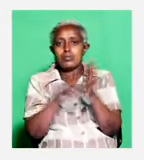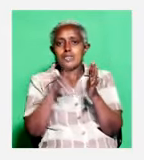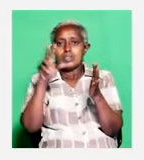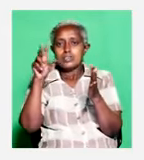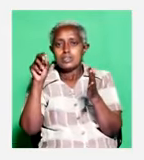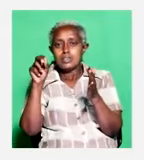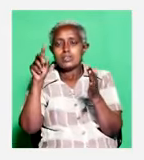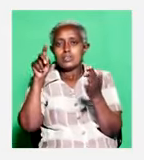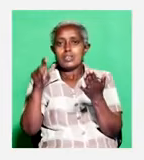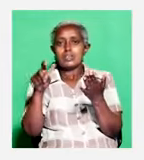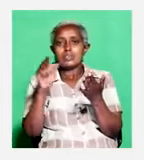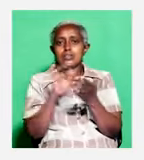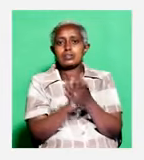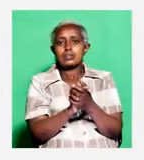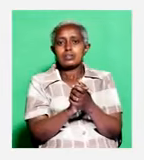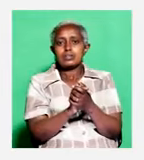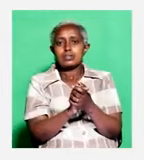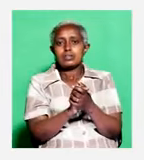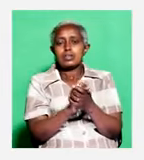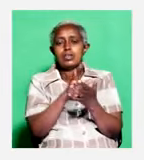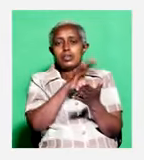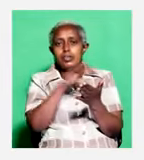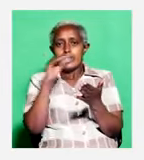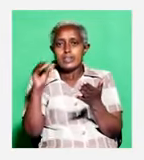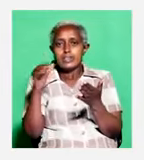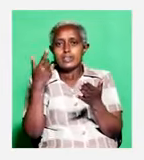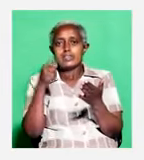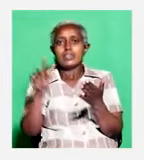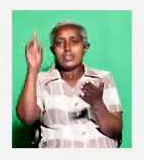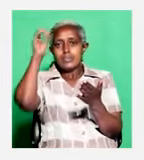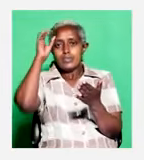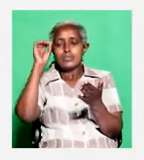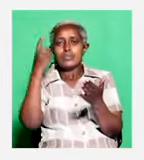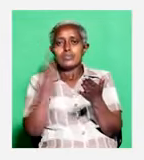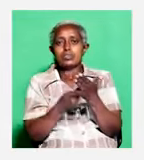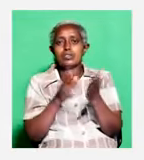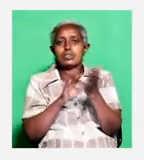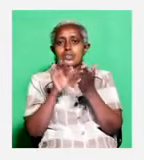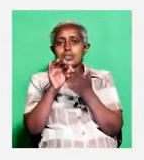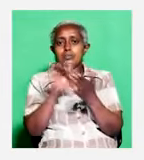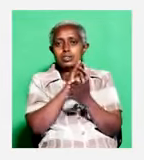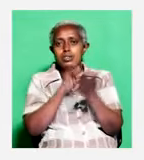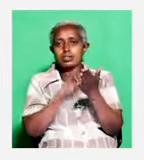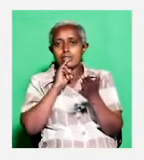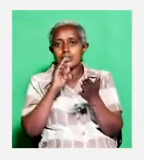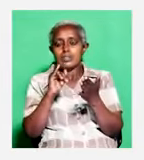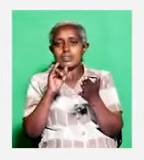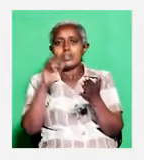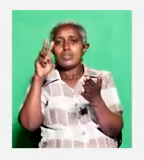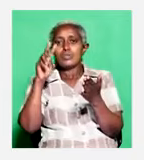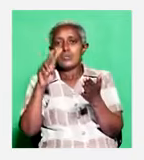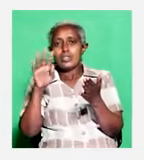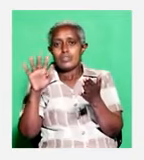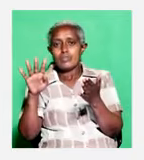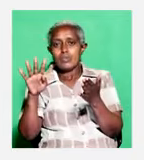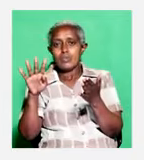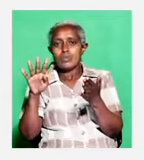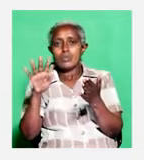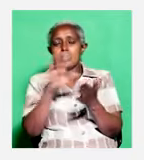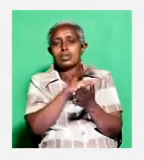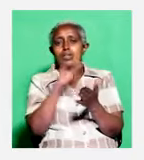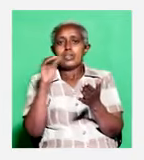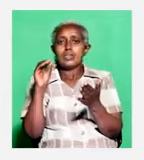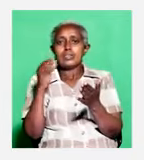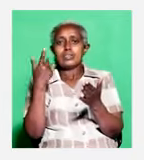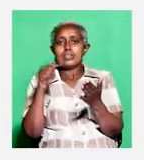minus 30x. And the derivative of this number is this, that is 24.